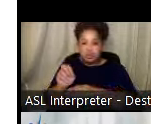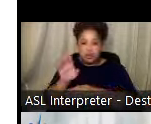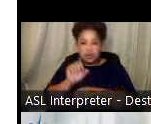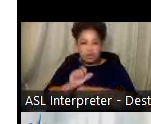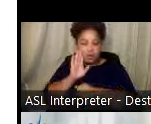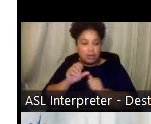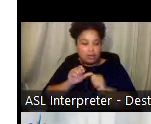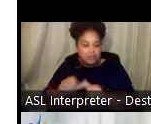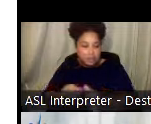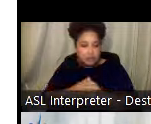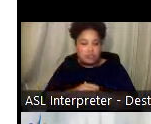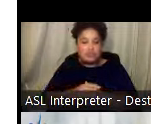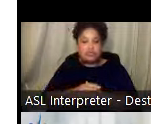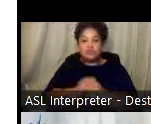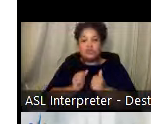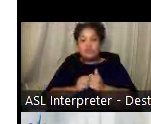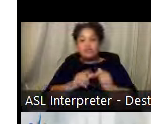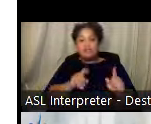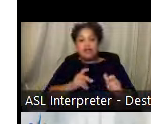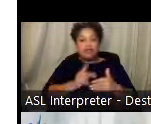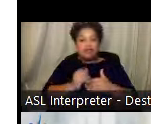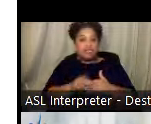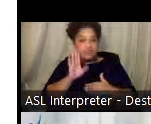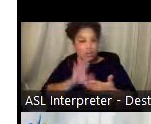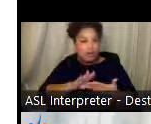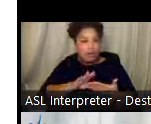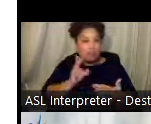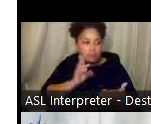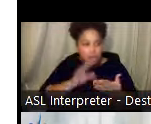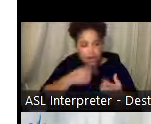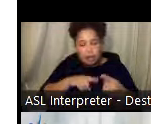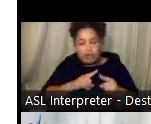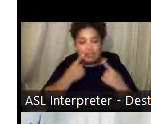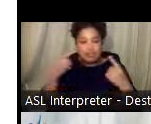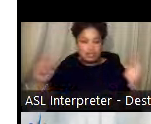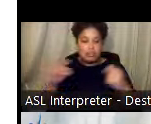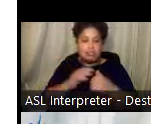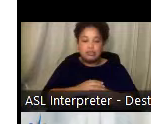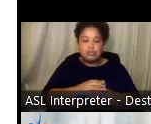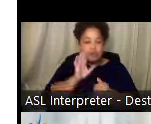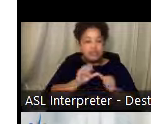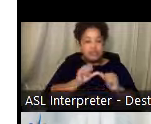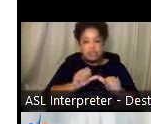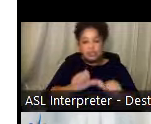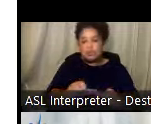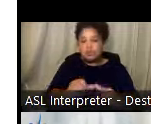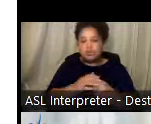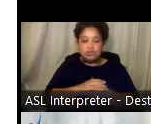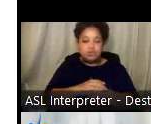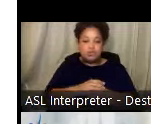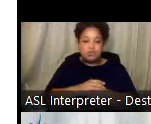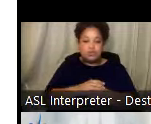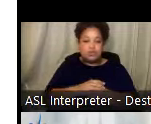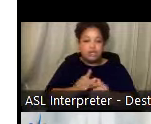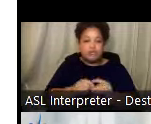and ideally with a pilot project, we'll learn some successes and be able to continue really implementing